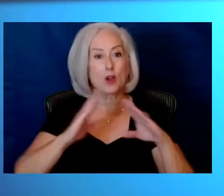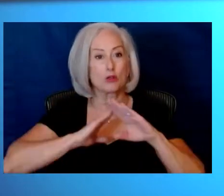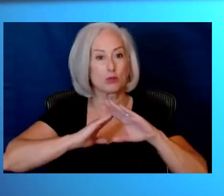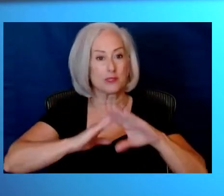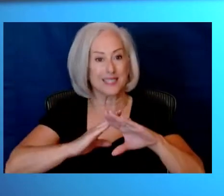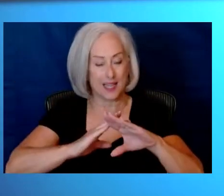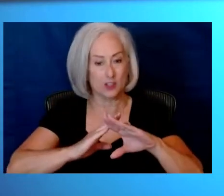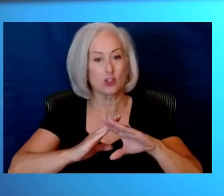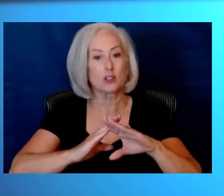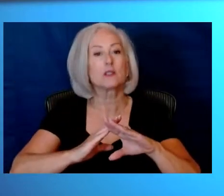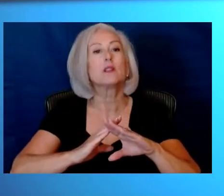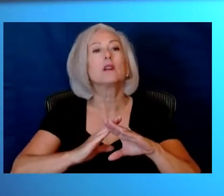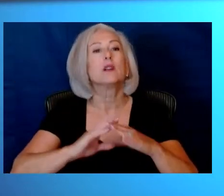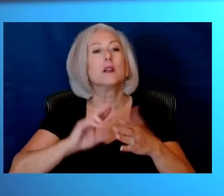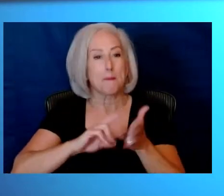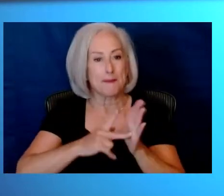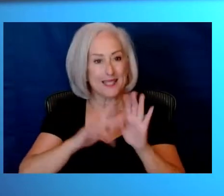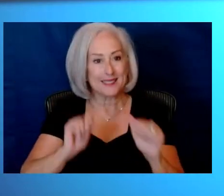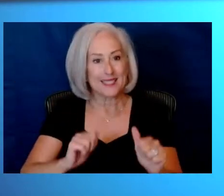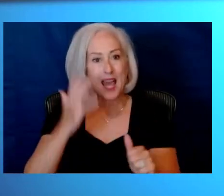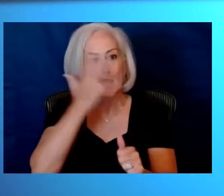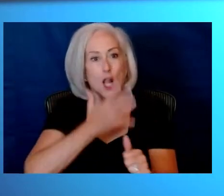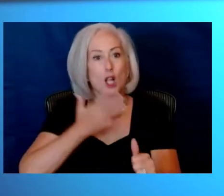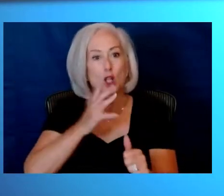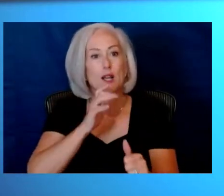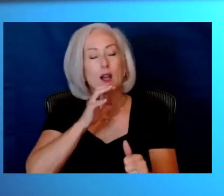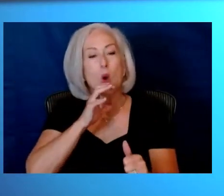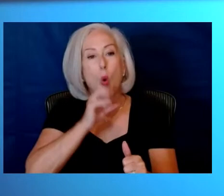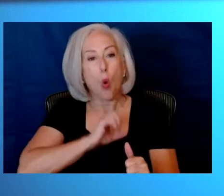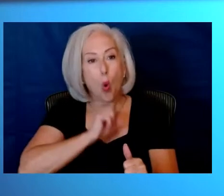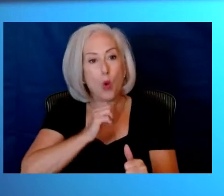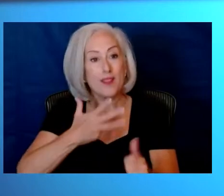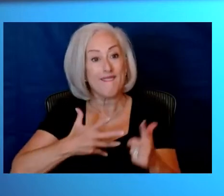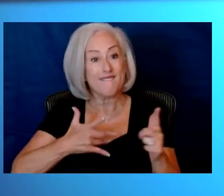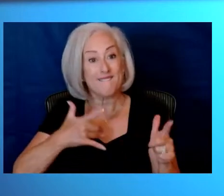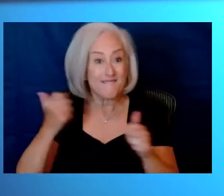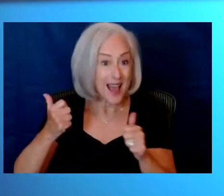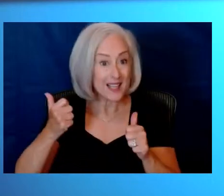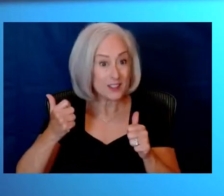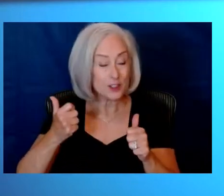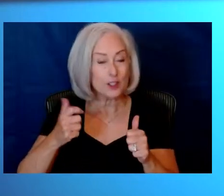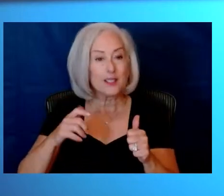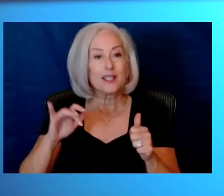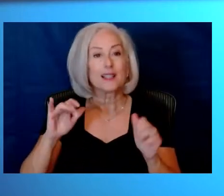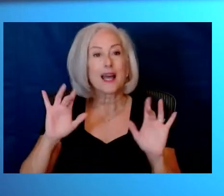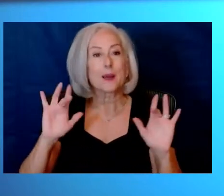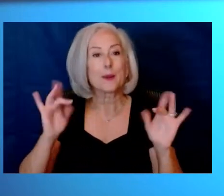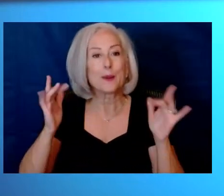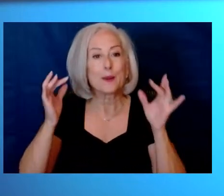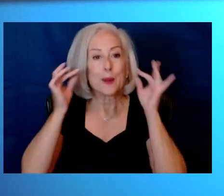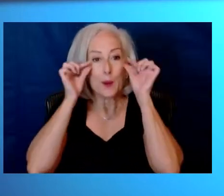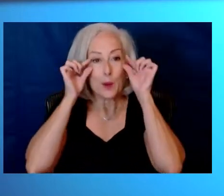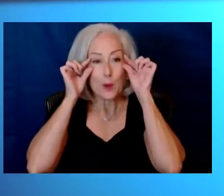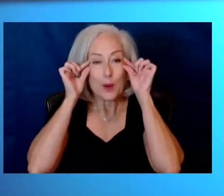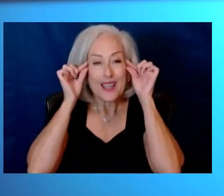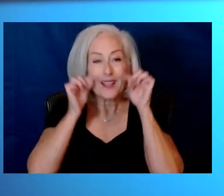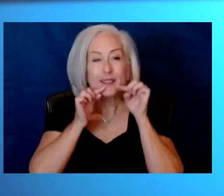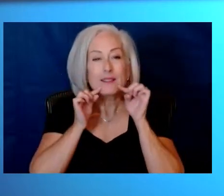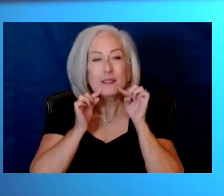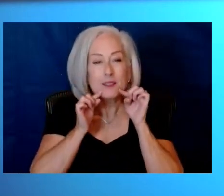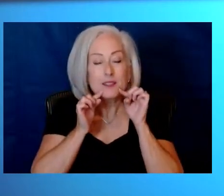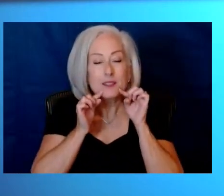faster skin aging, and the signs of skin aging that we talk about, the fine wrinkles, the color changing, we call it